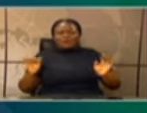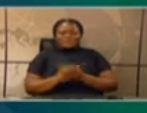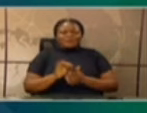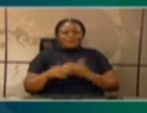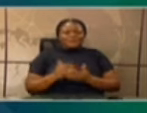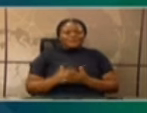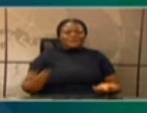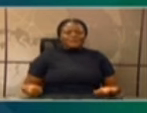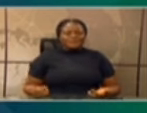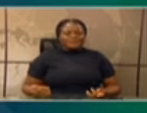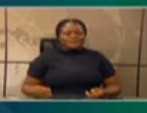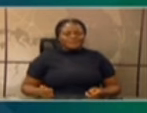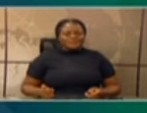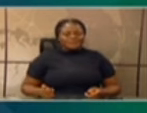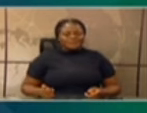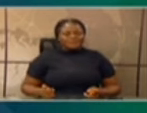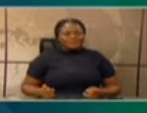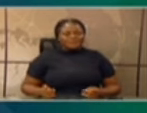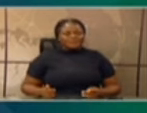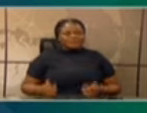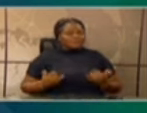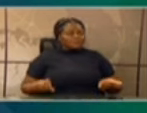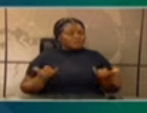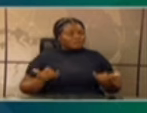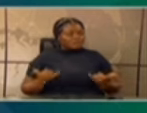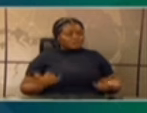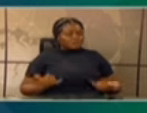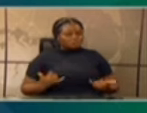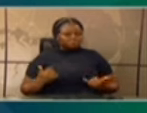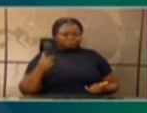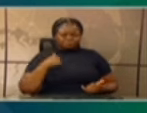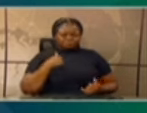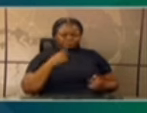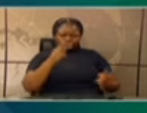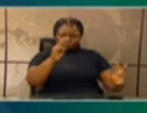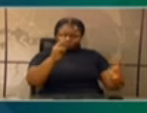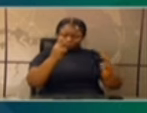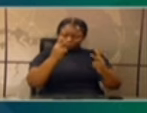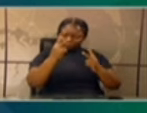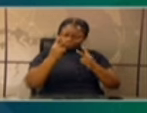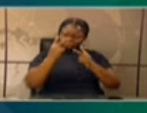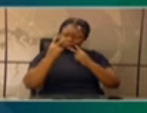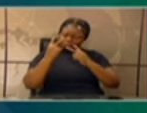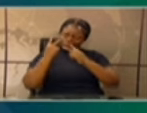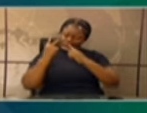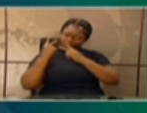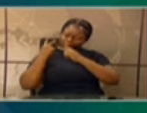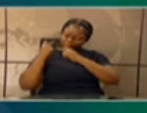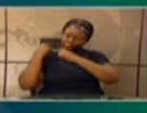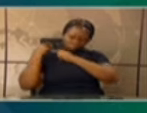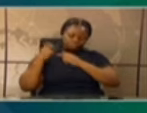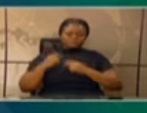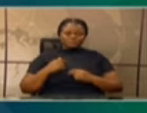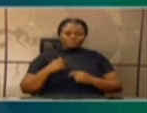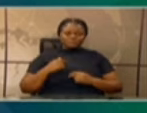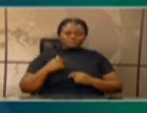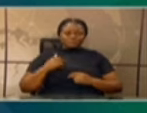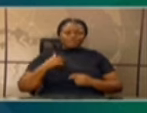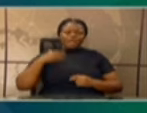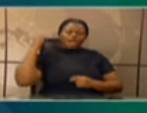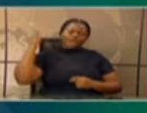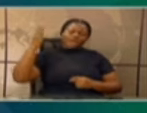Now, let me take you back to the first address by Osagyefo Kwame Nkrumah